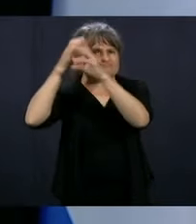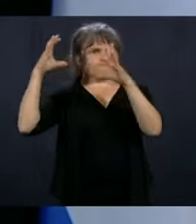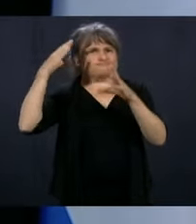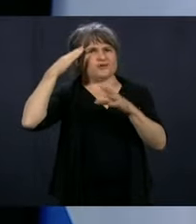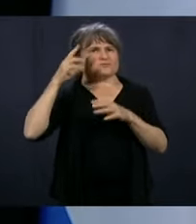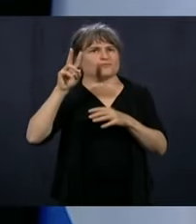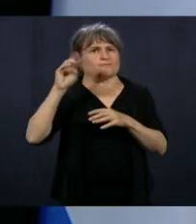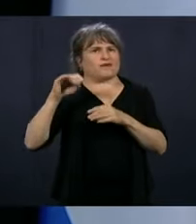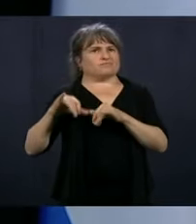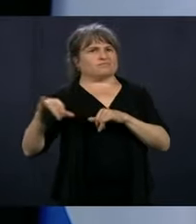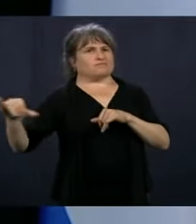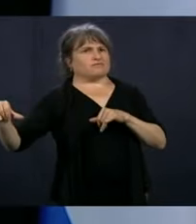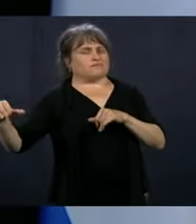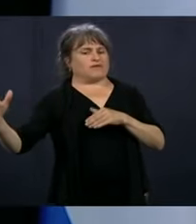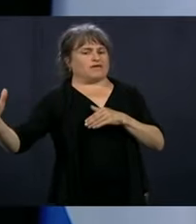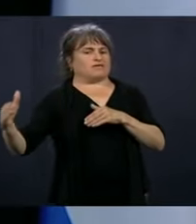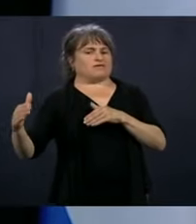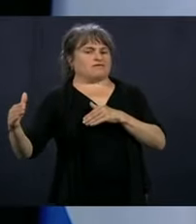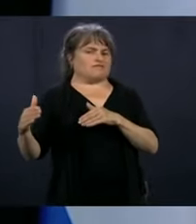even 1 in a few